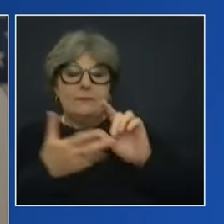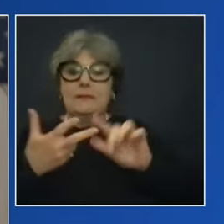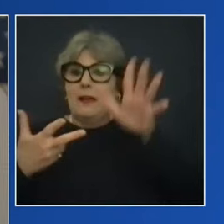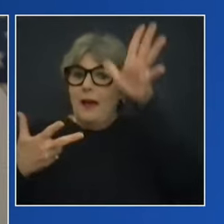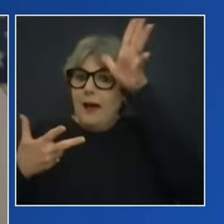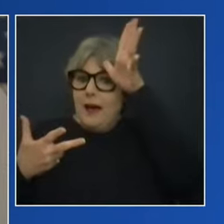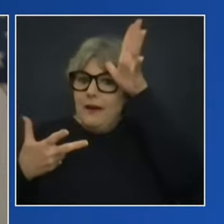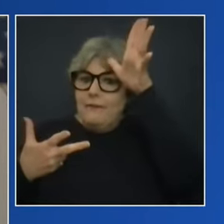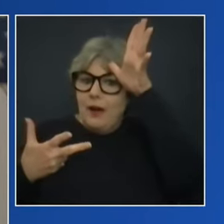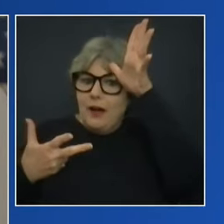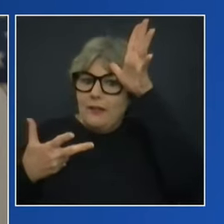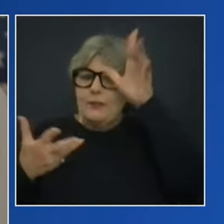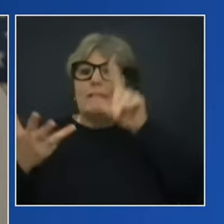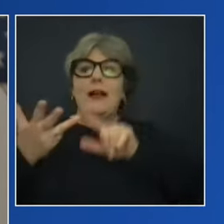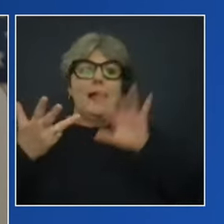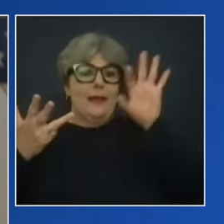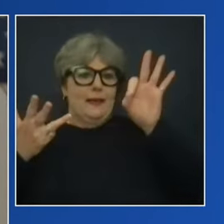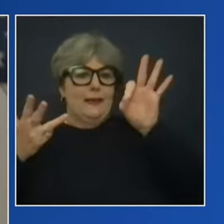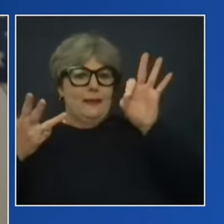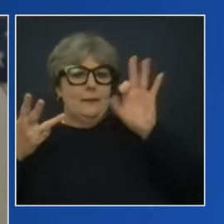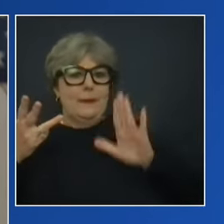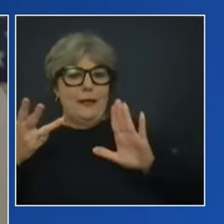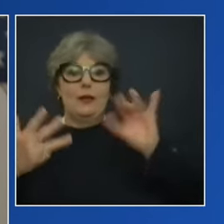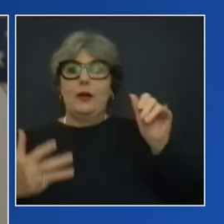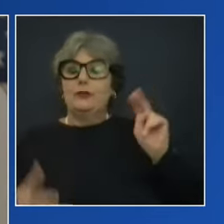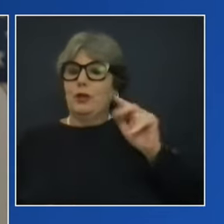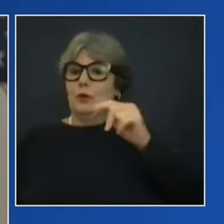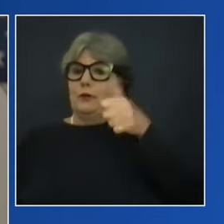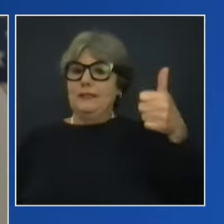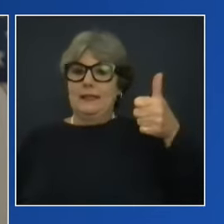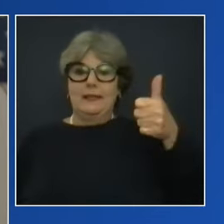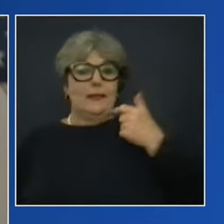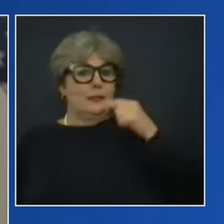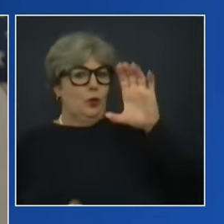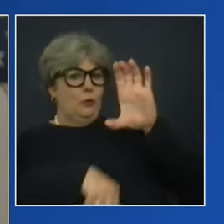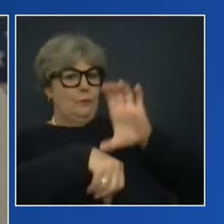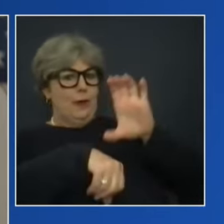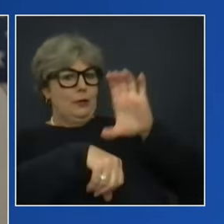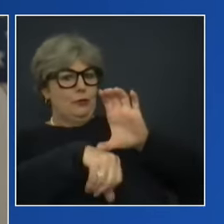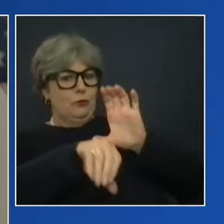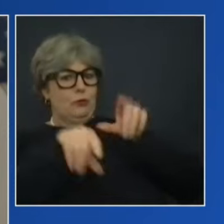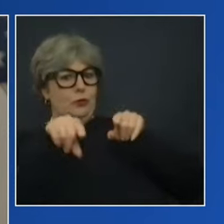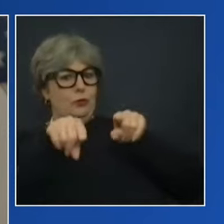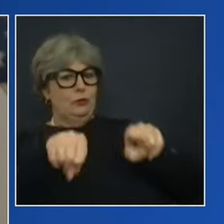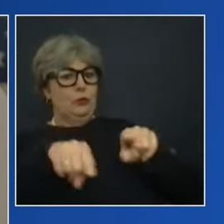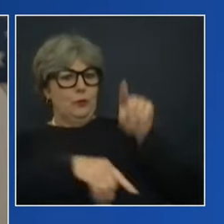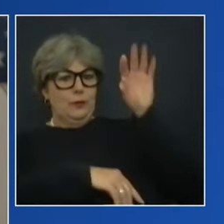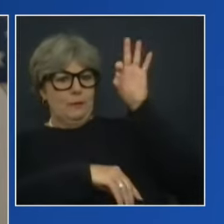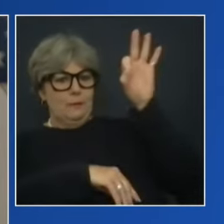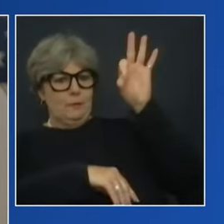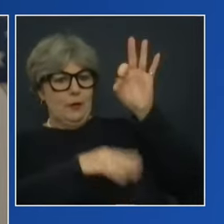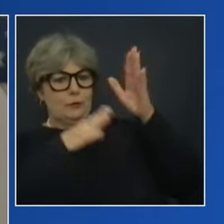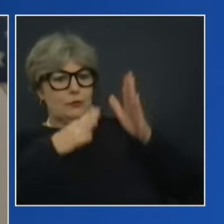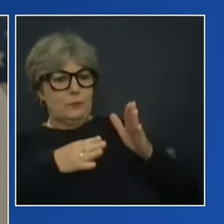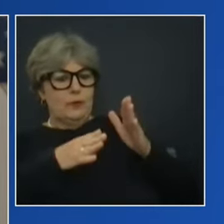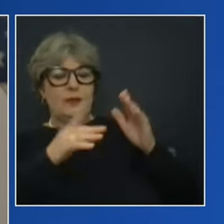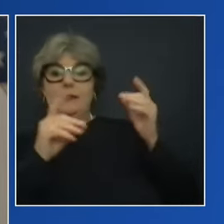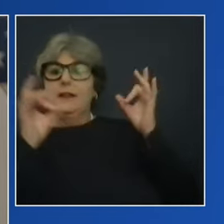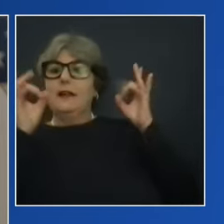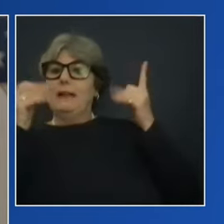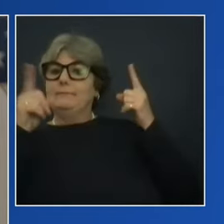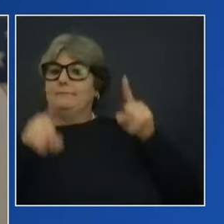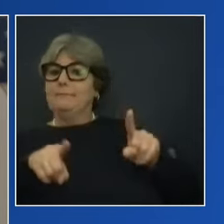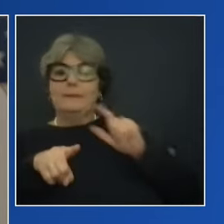as a pastor. On January 10th, I told my church community during my sermon that the violence that day does